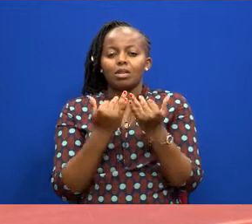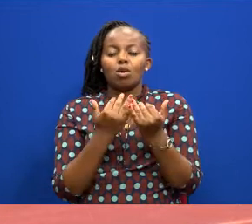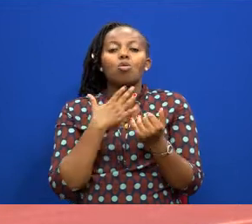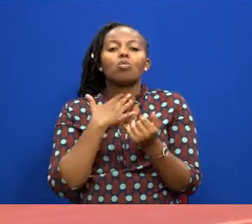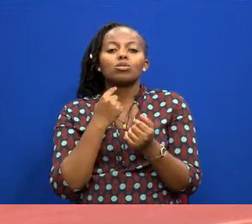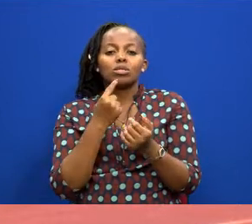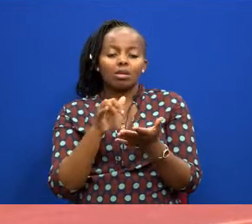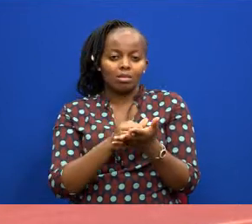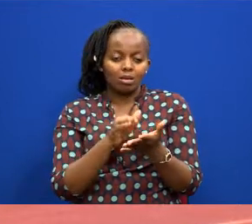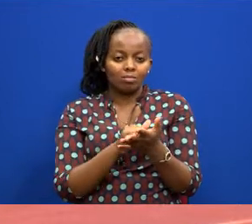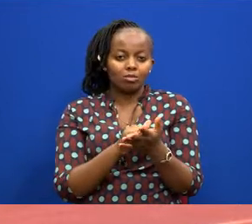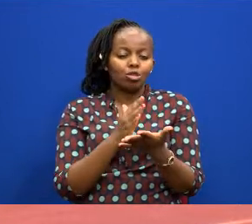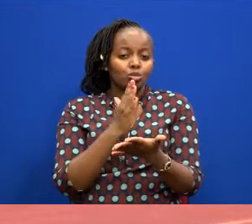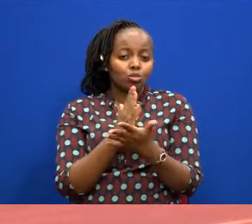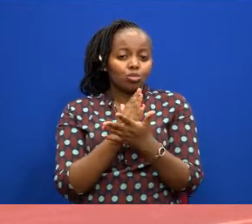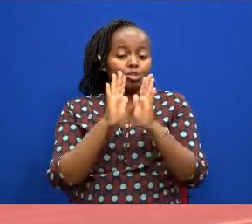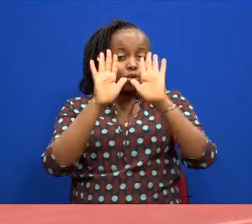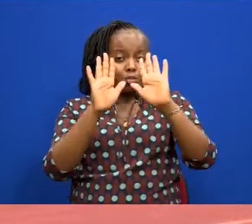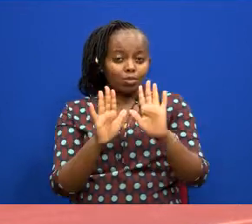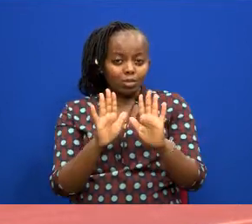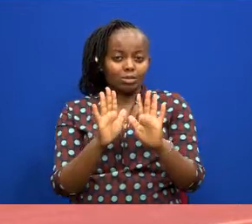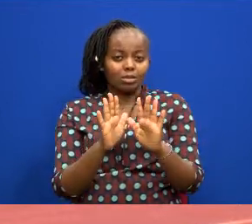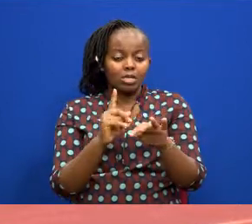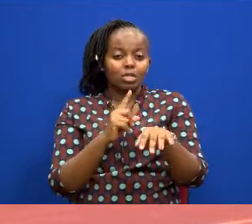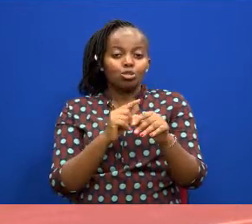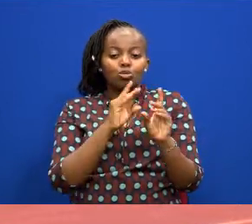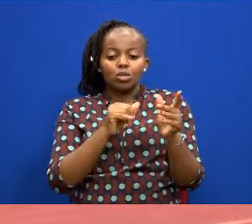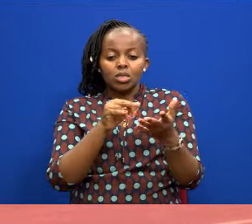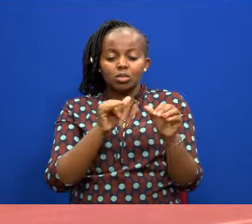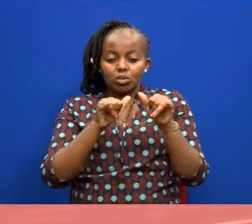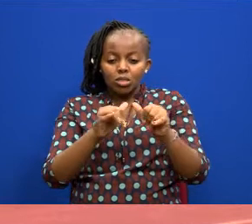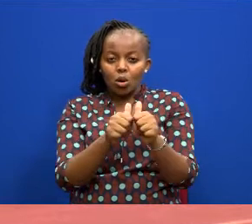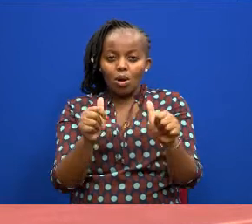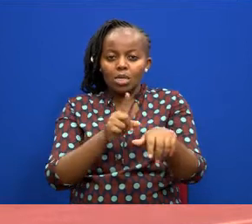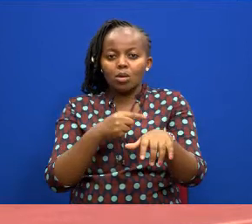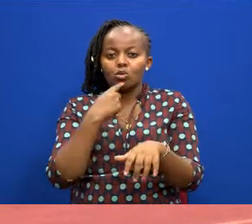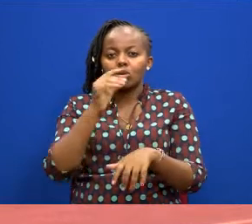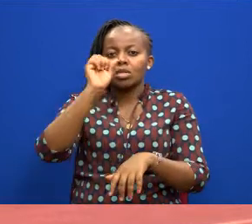We're emphasizing on this because that is where the basics should be gotten correctly.